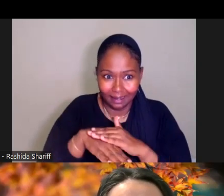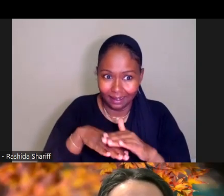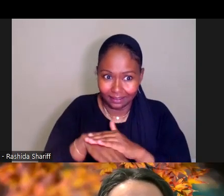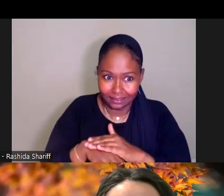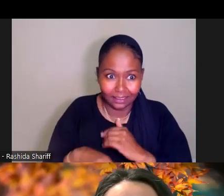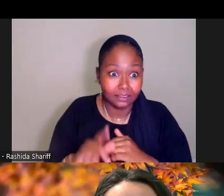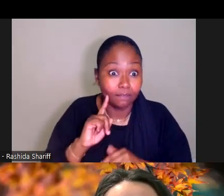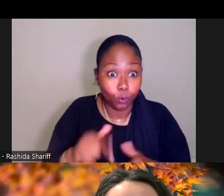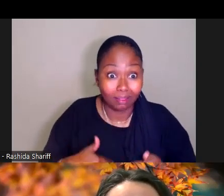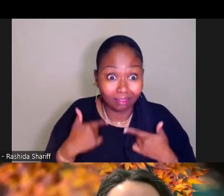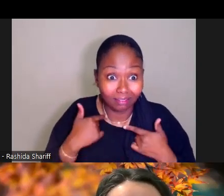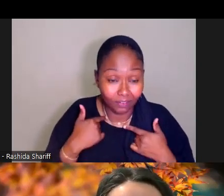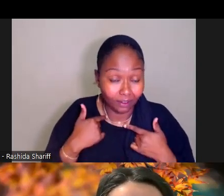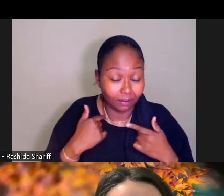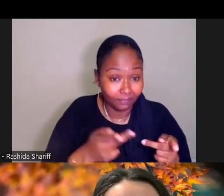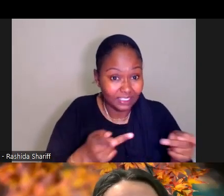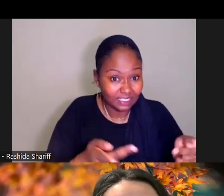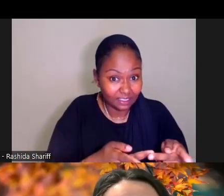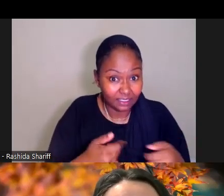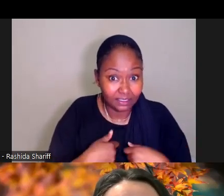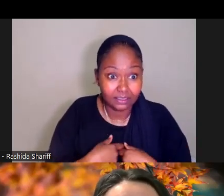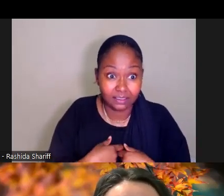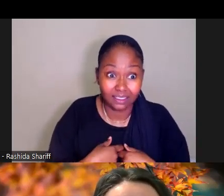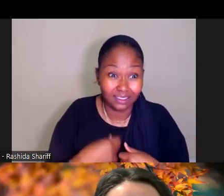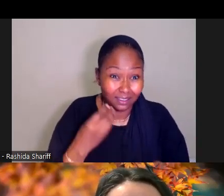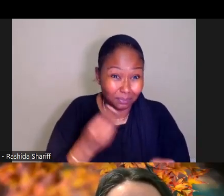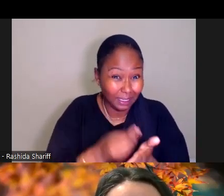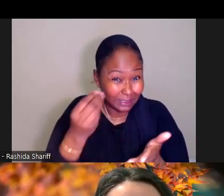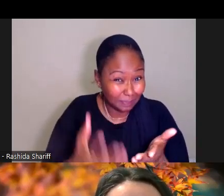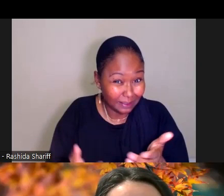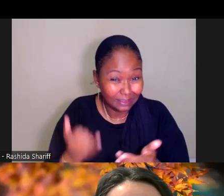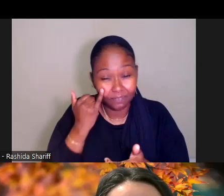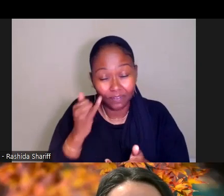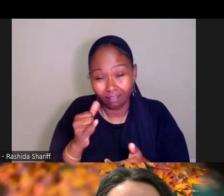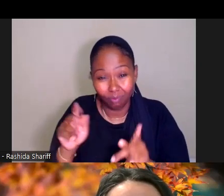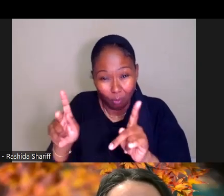care that can be prohibitively expensive if a client is private pay.